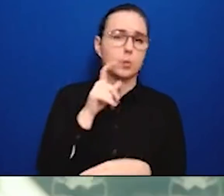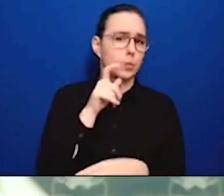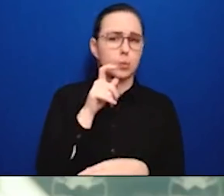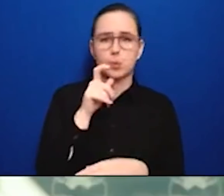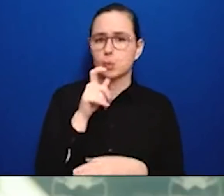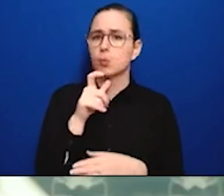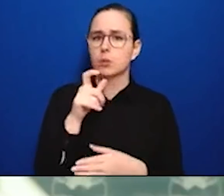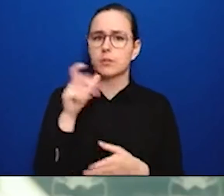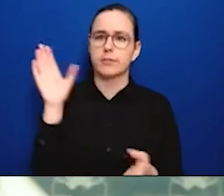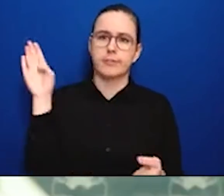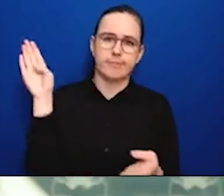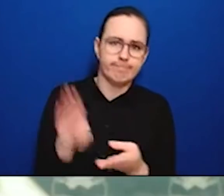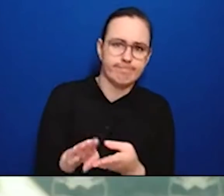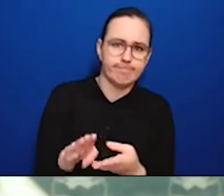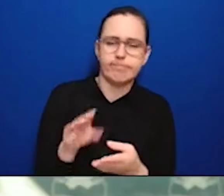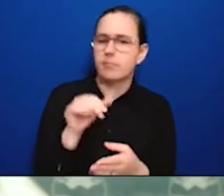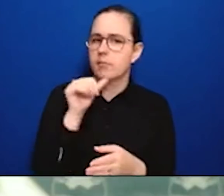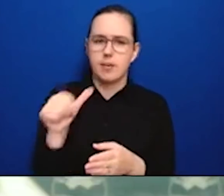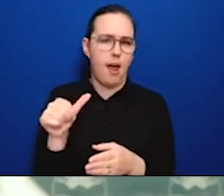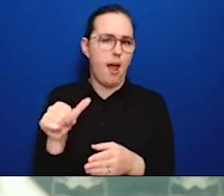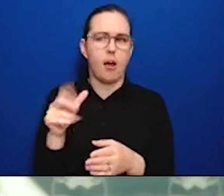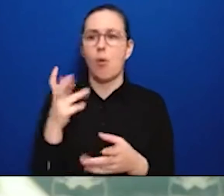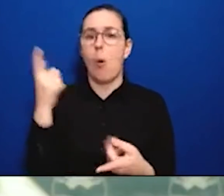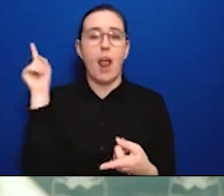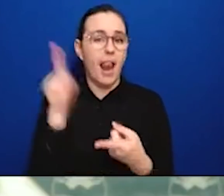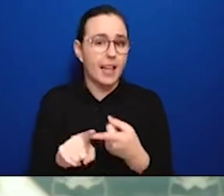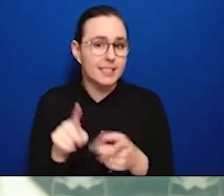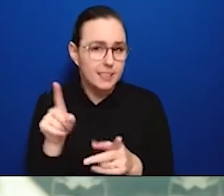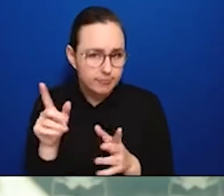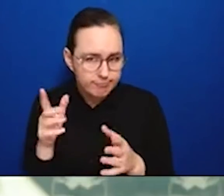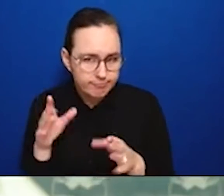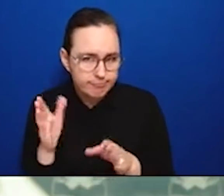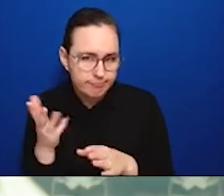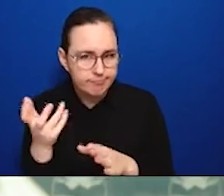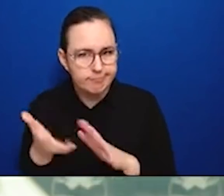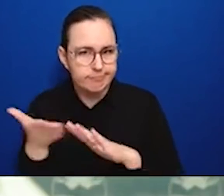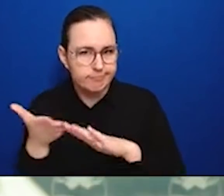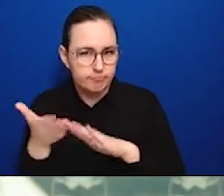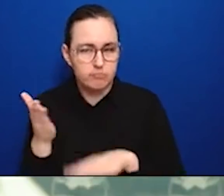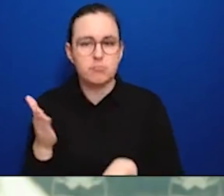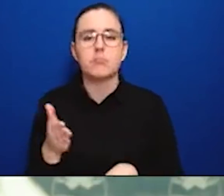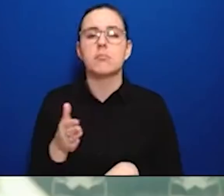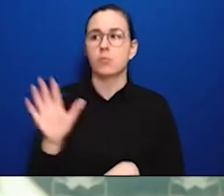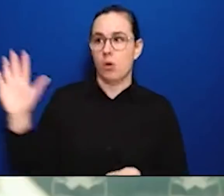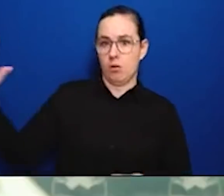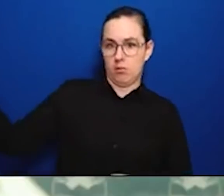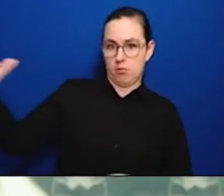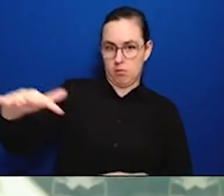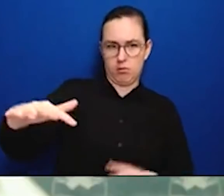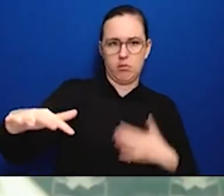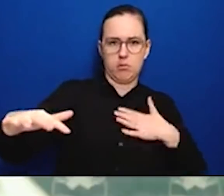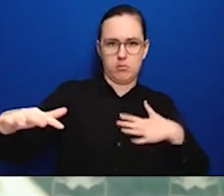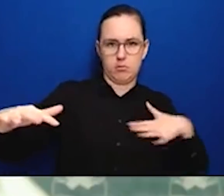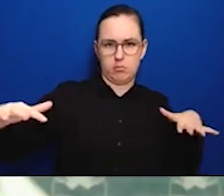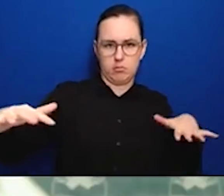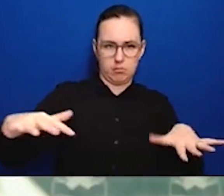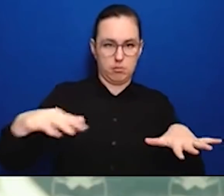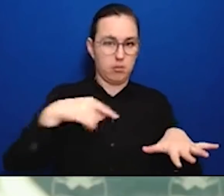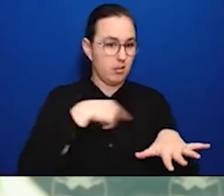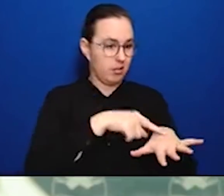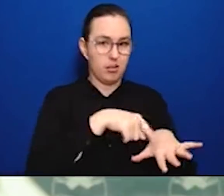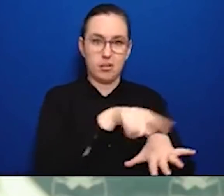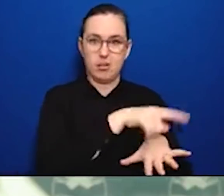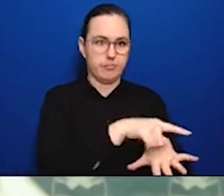and not fully closed. So we came in with the supports to support businesses where there was gaps within the